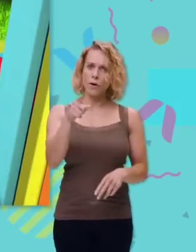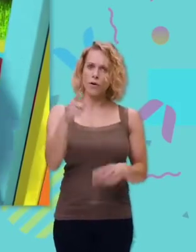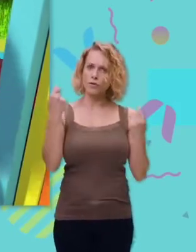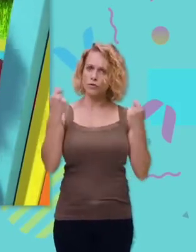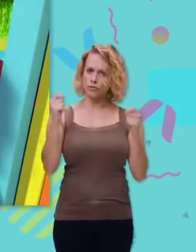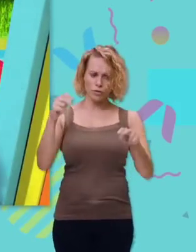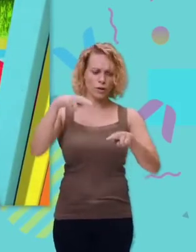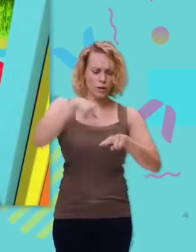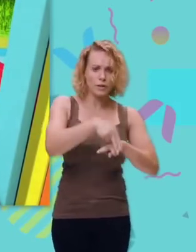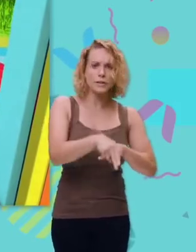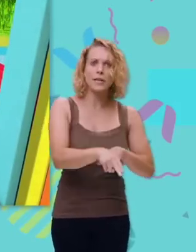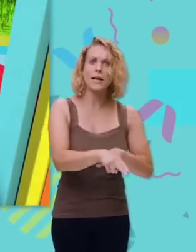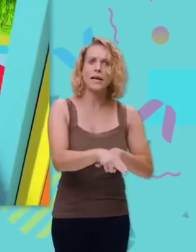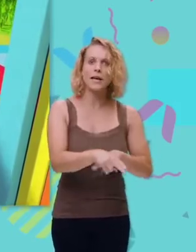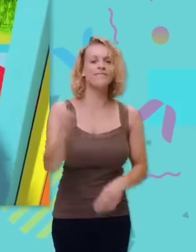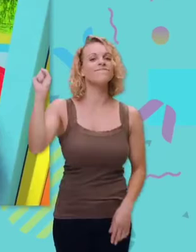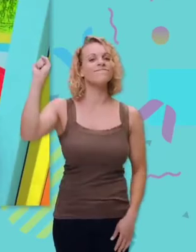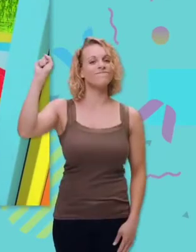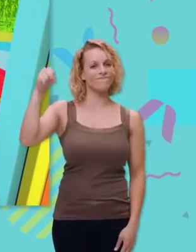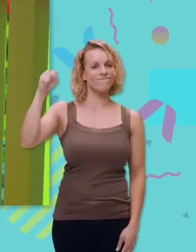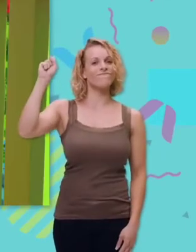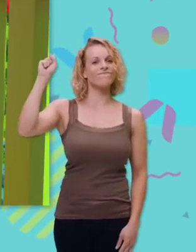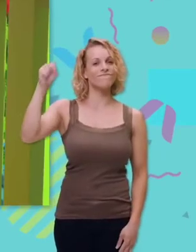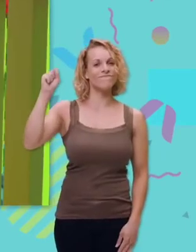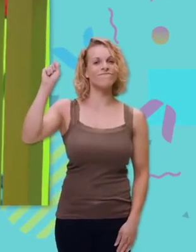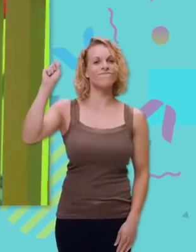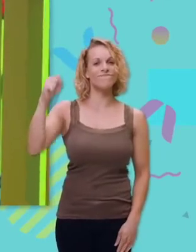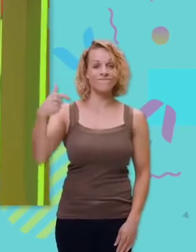Slide, why don't you try the slide?